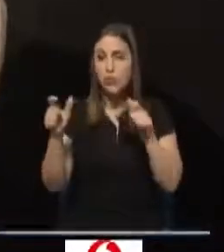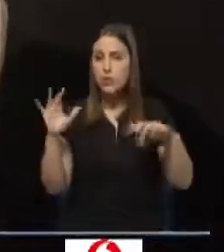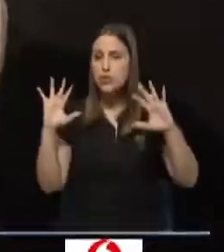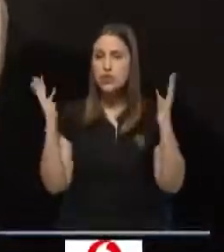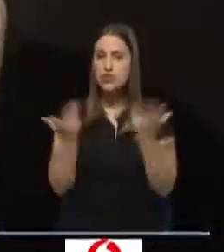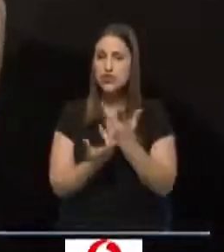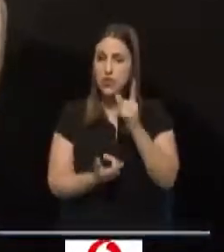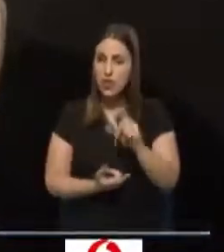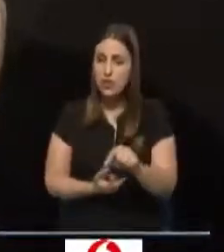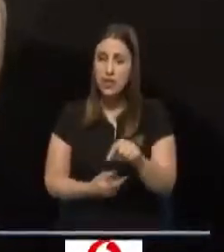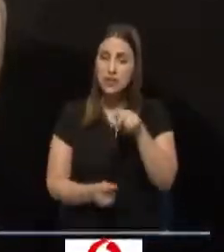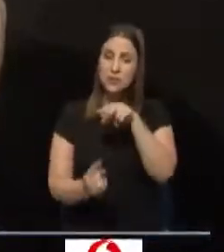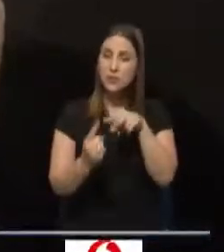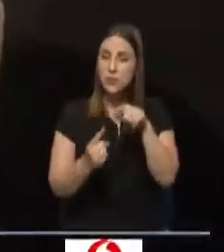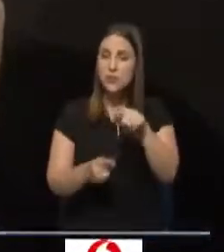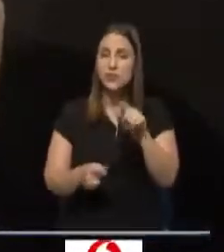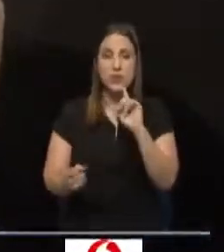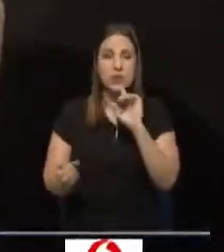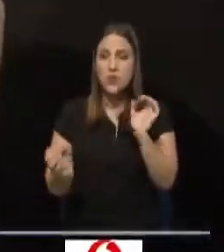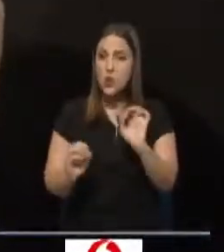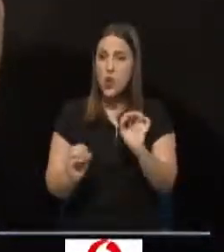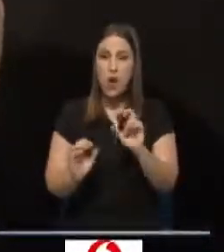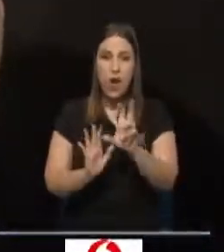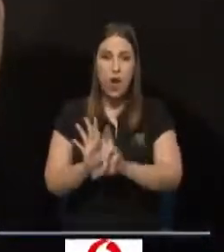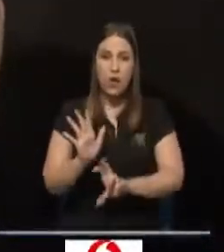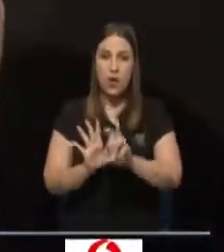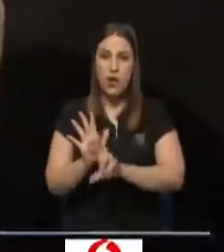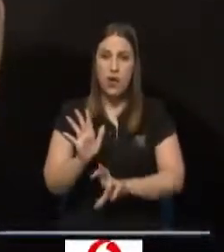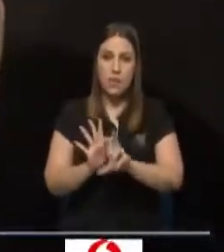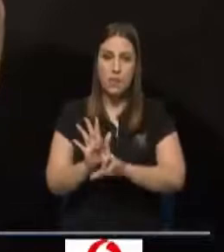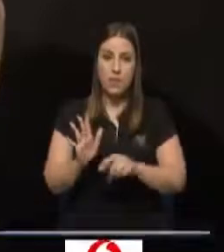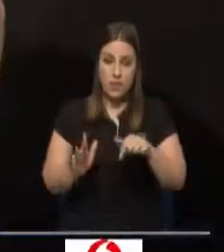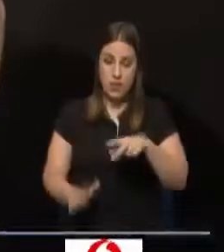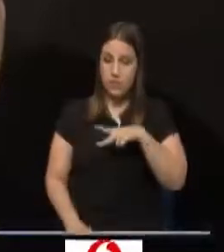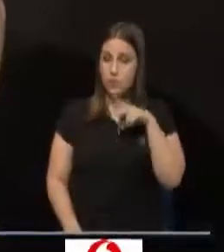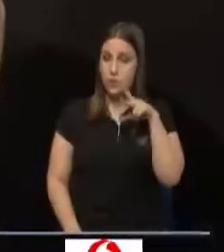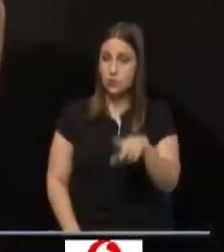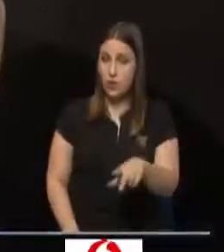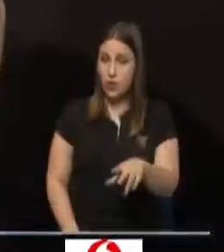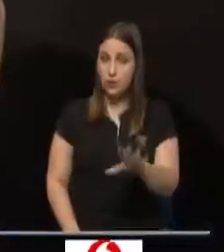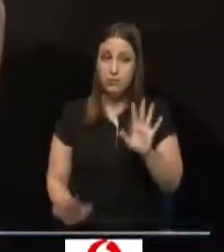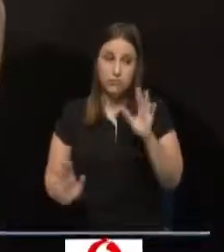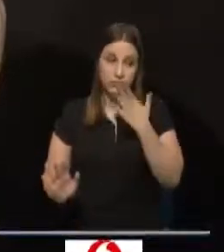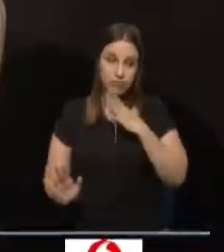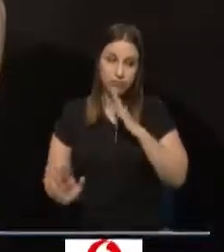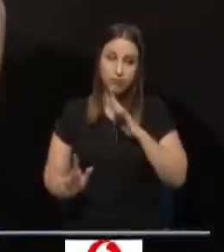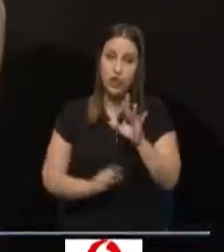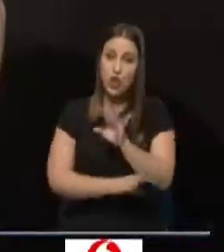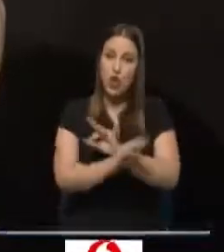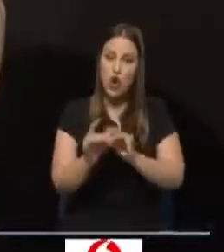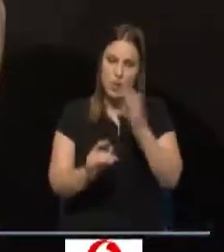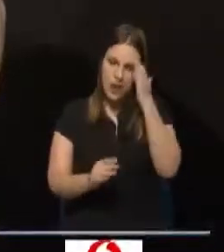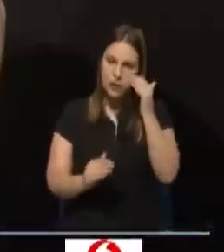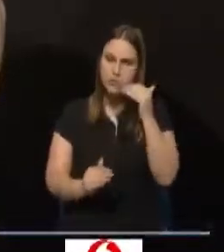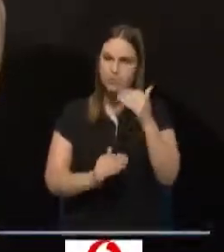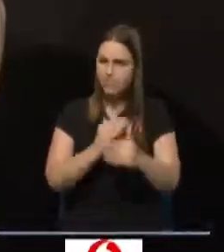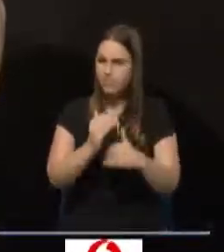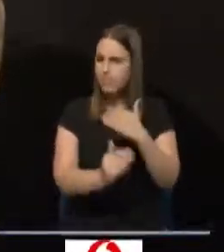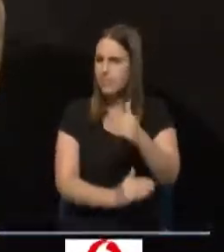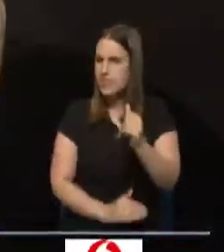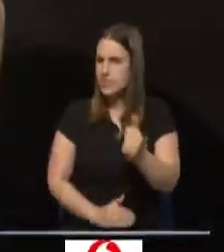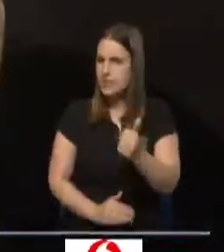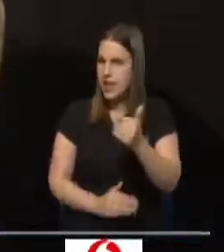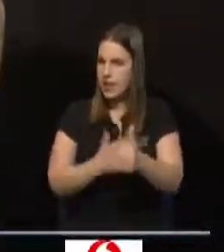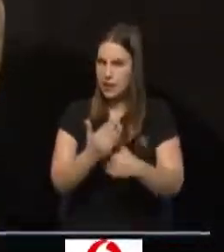and populations in general. And this view that is not catered for in regulation, at least in Portugal, at least in